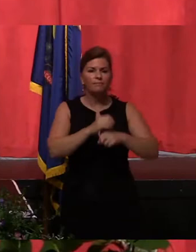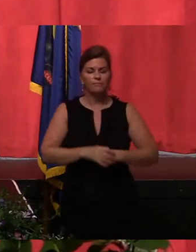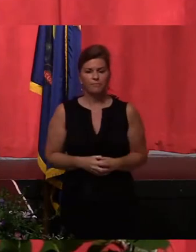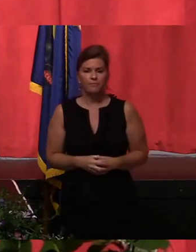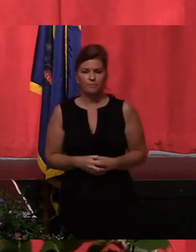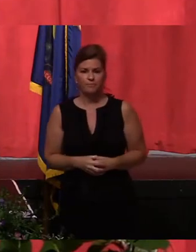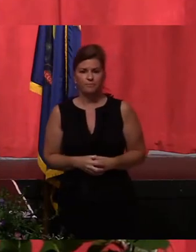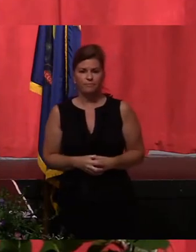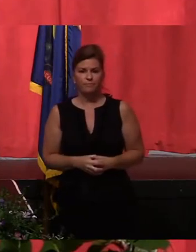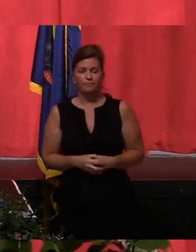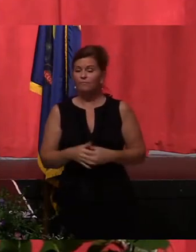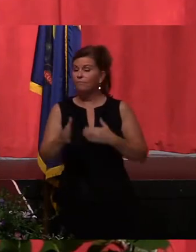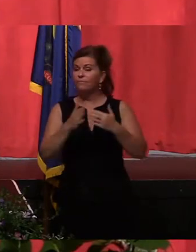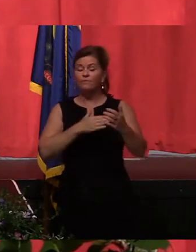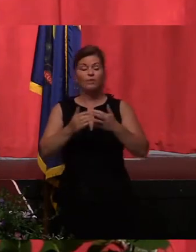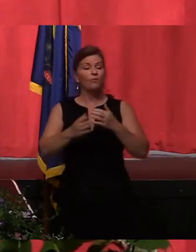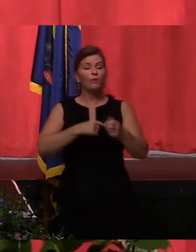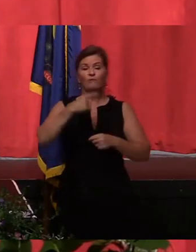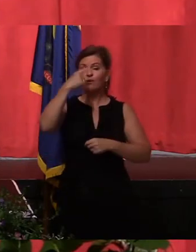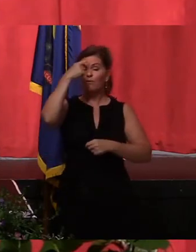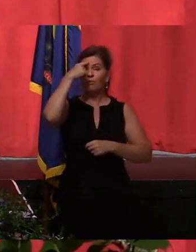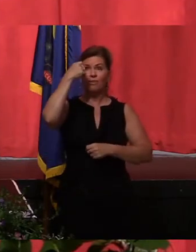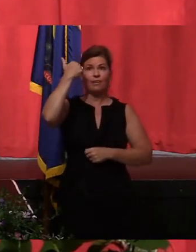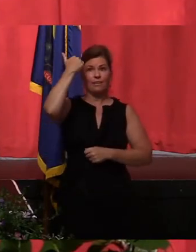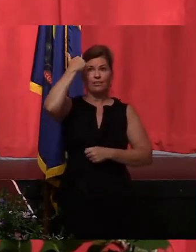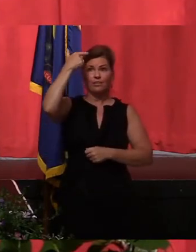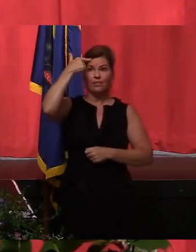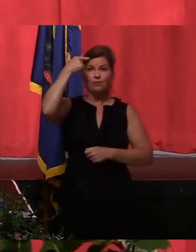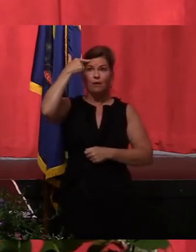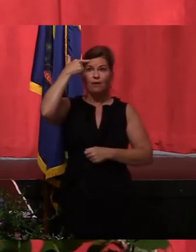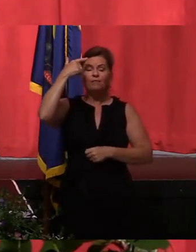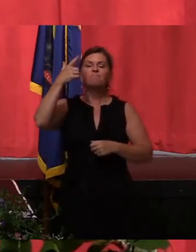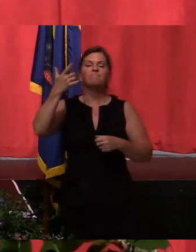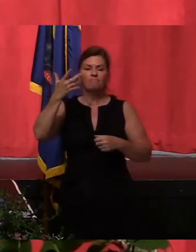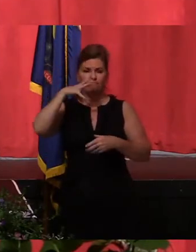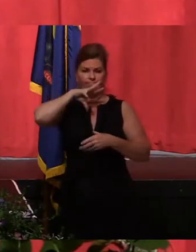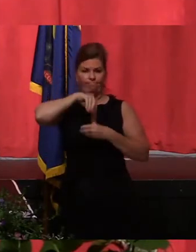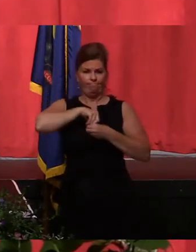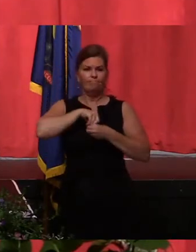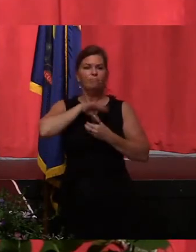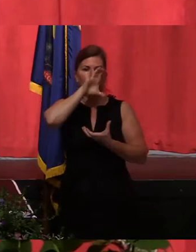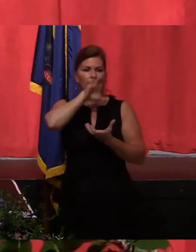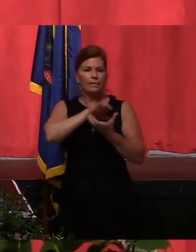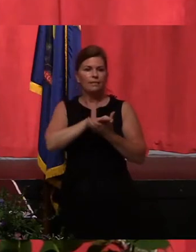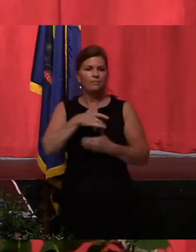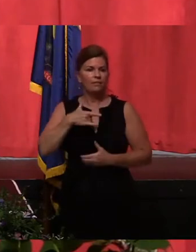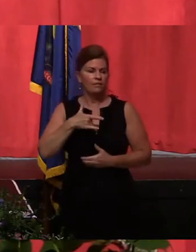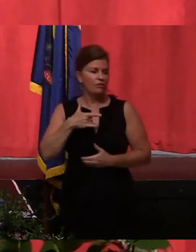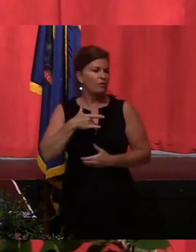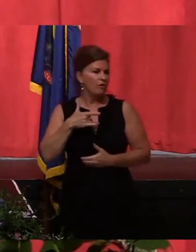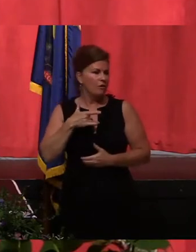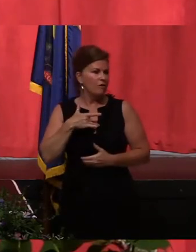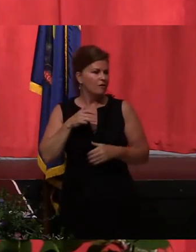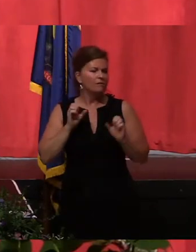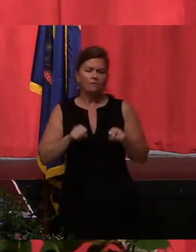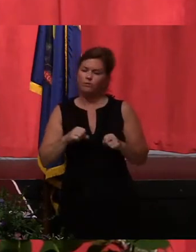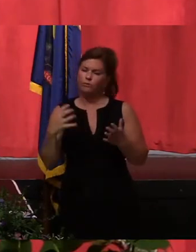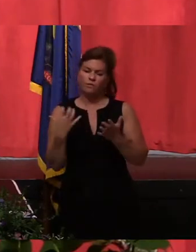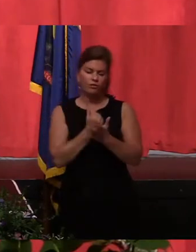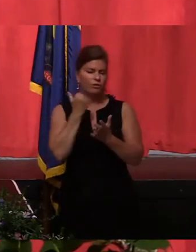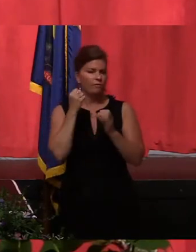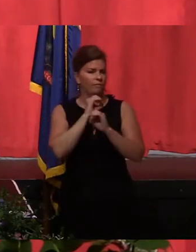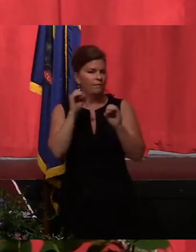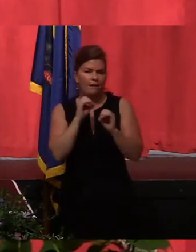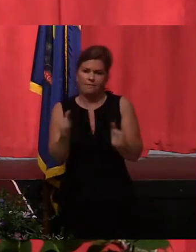can conceive in your mind, believe in your heart, you can achieve with your efforts. Nothing is